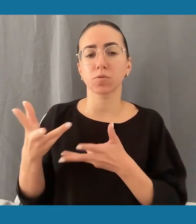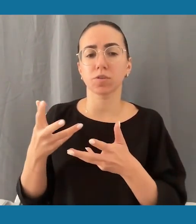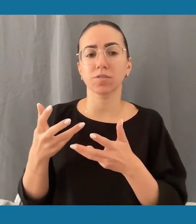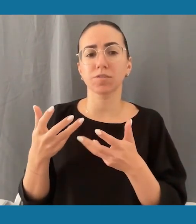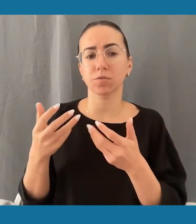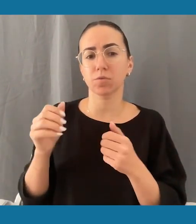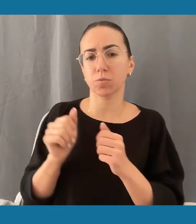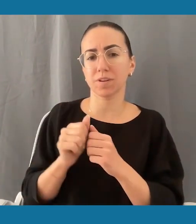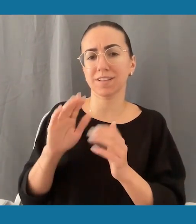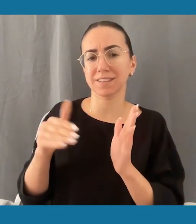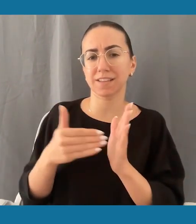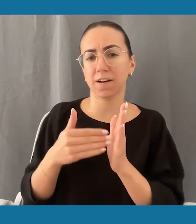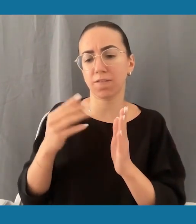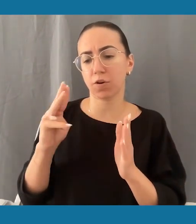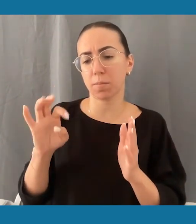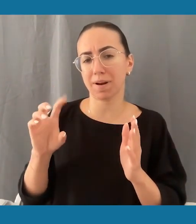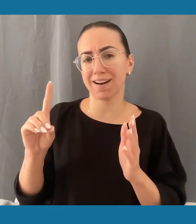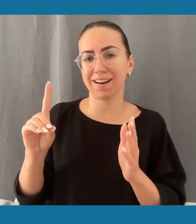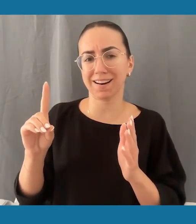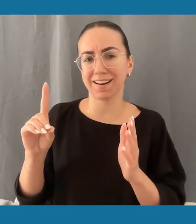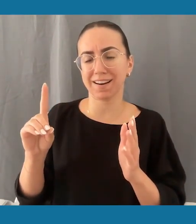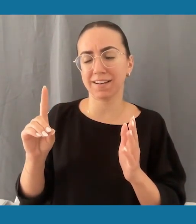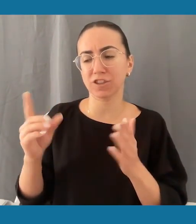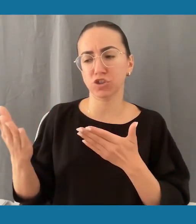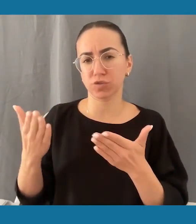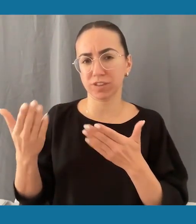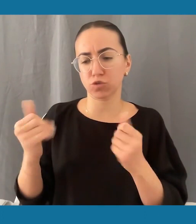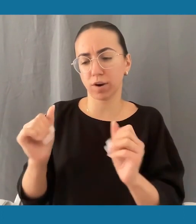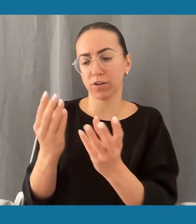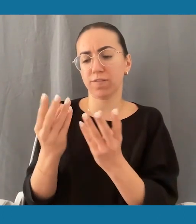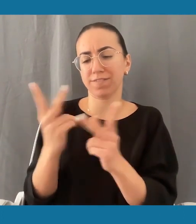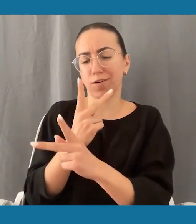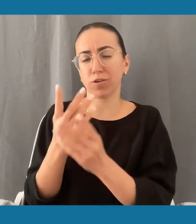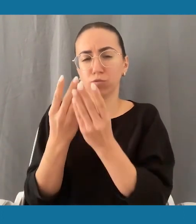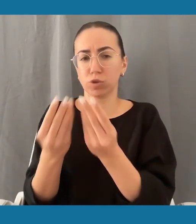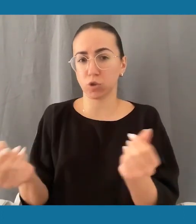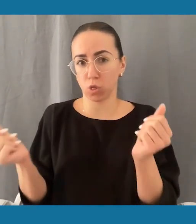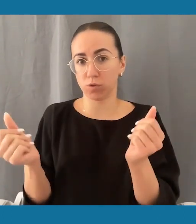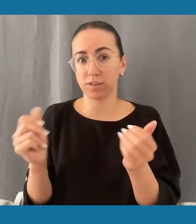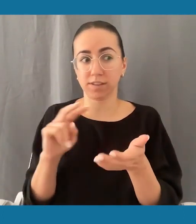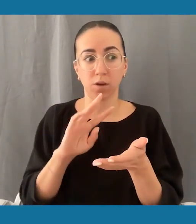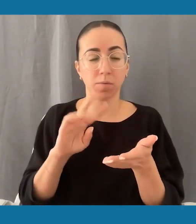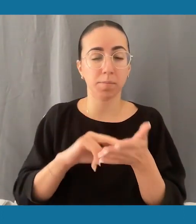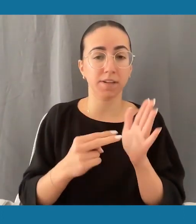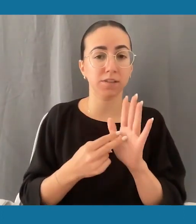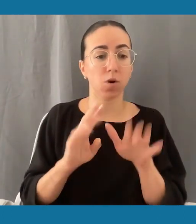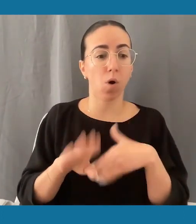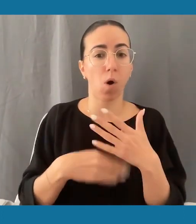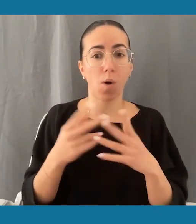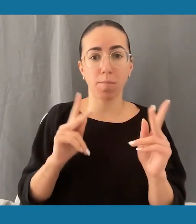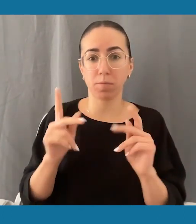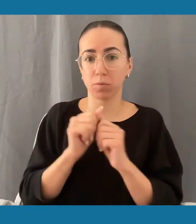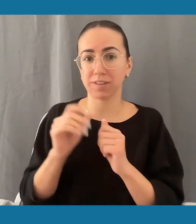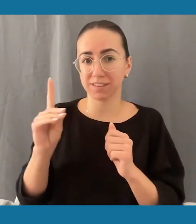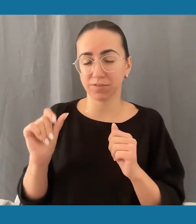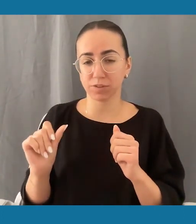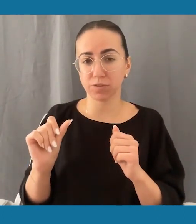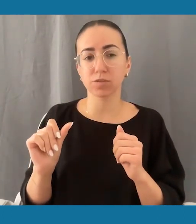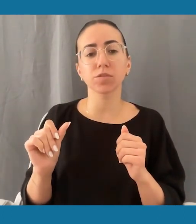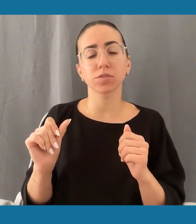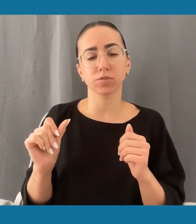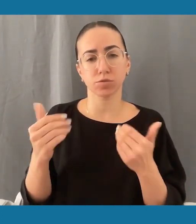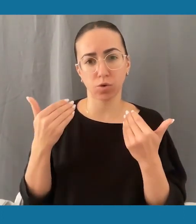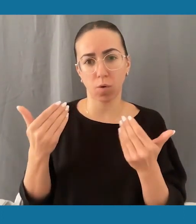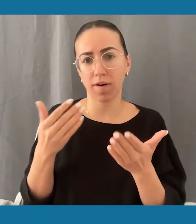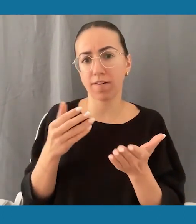for Medicare and Medicaid Services to try to work on a resolution that would allow all disabled individuals to fund